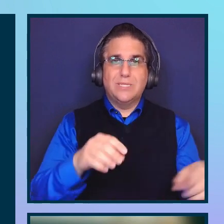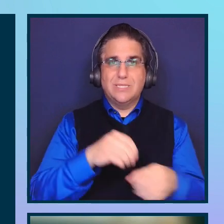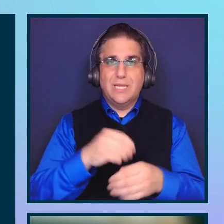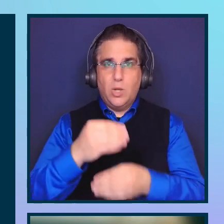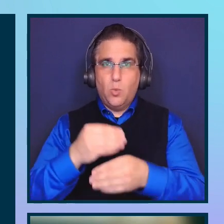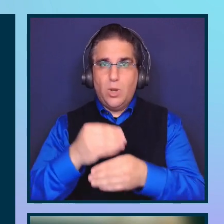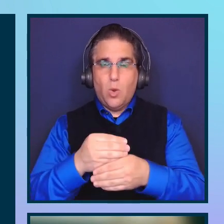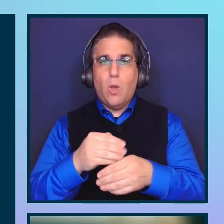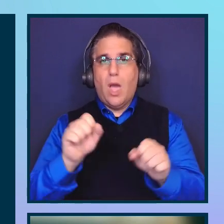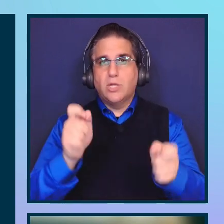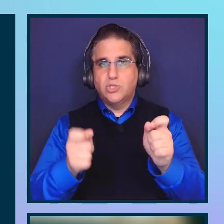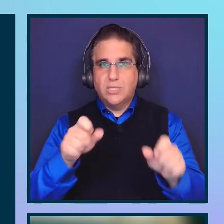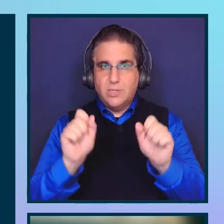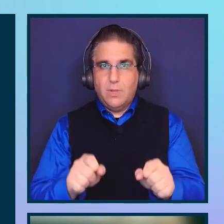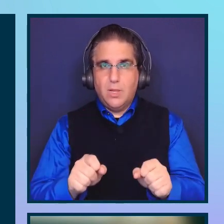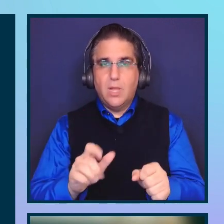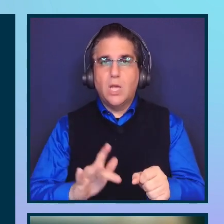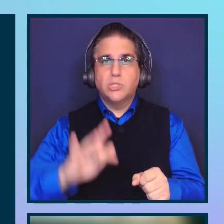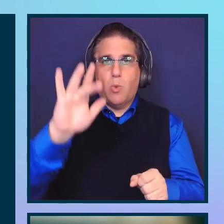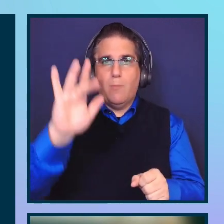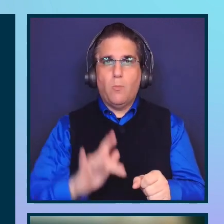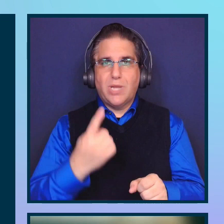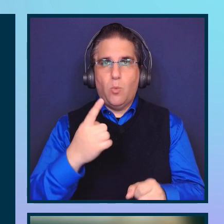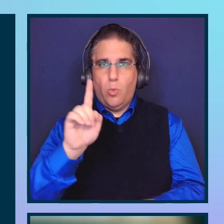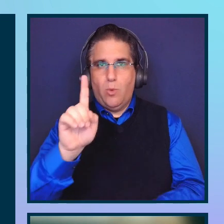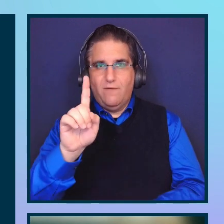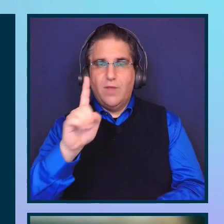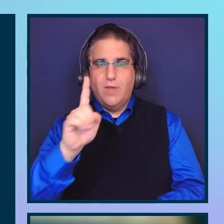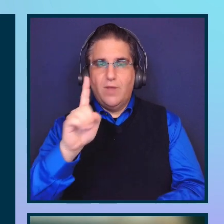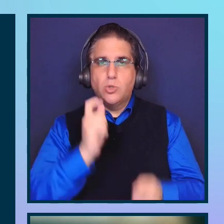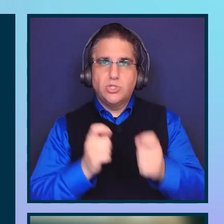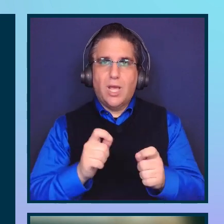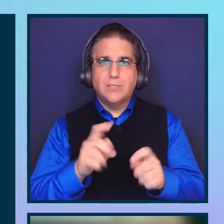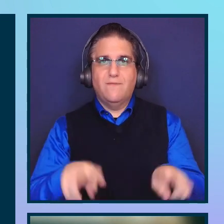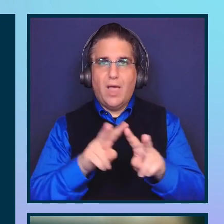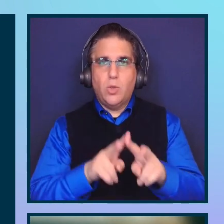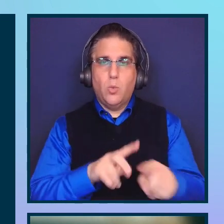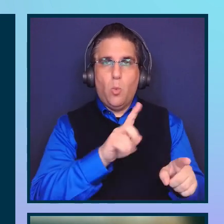Swipe up or down with one finger to adjust the value. 1 foot. 2 feet.